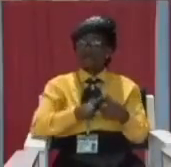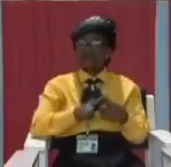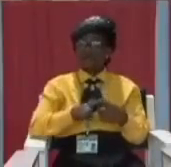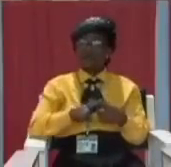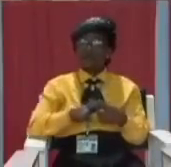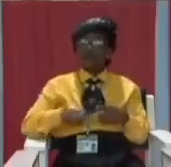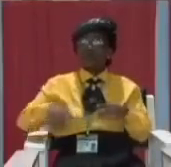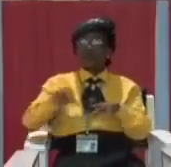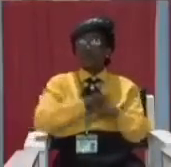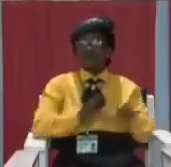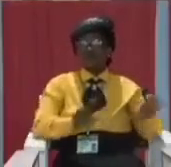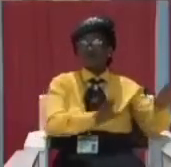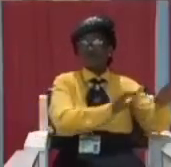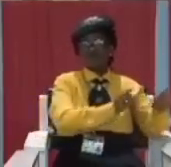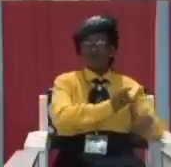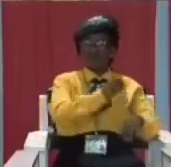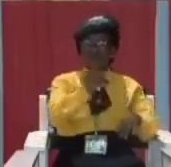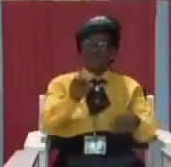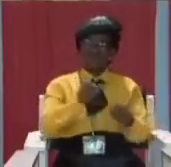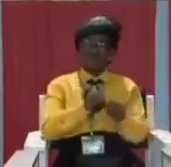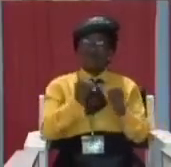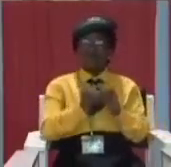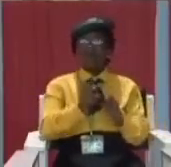Number five,